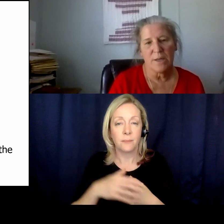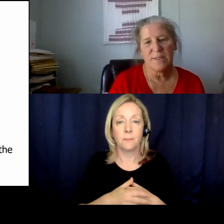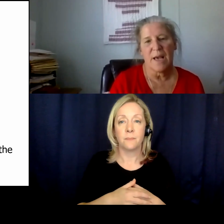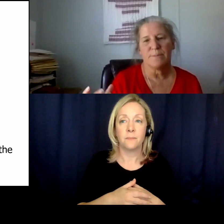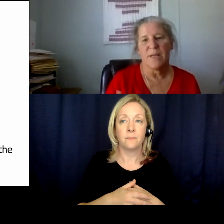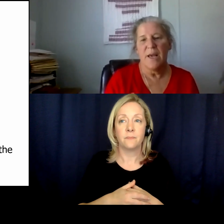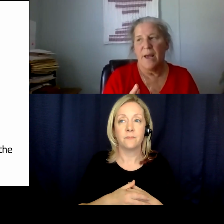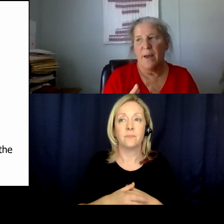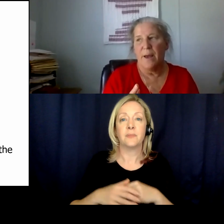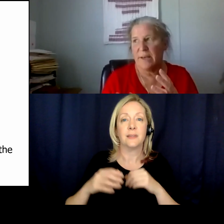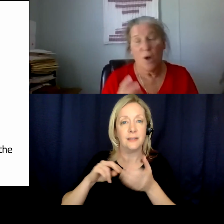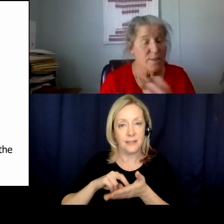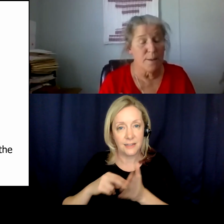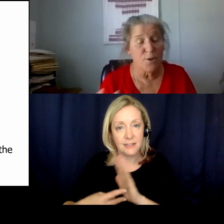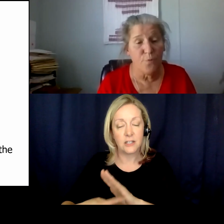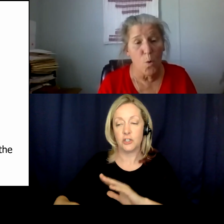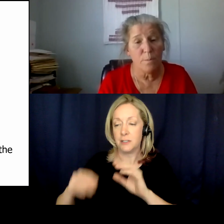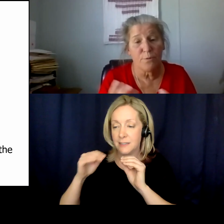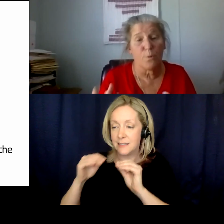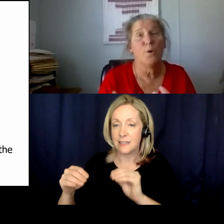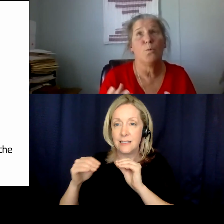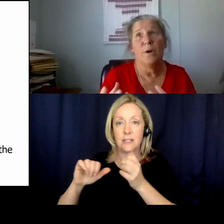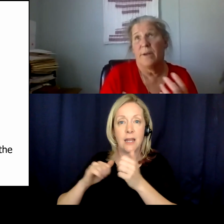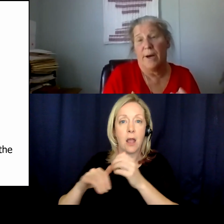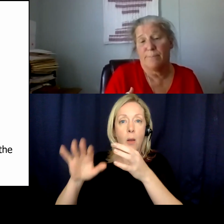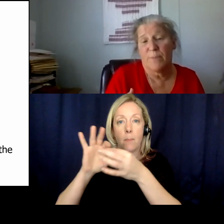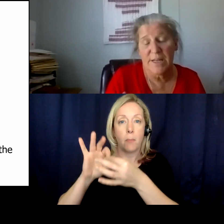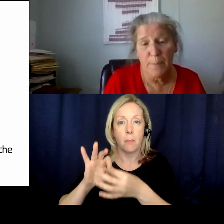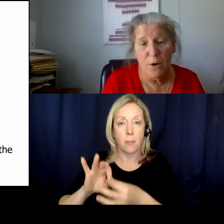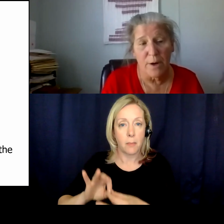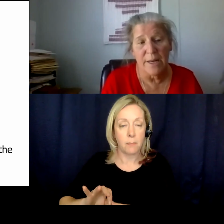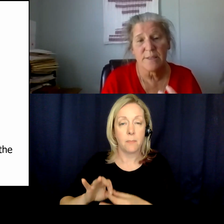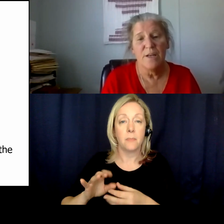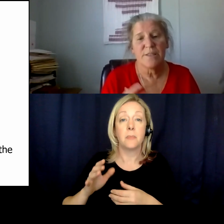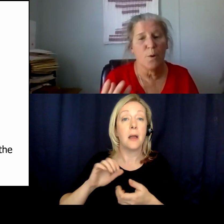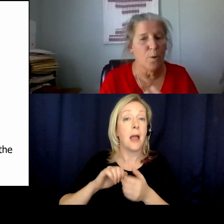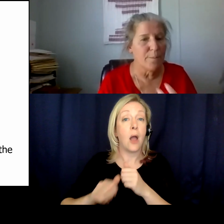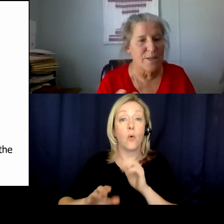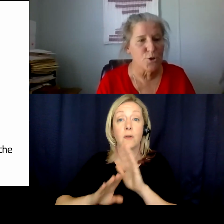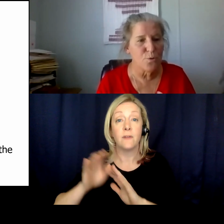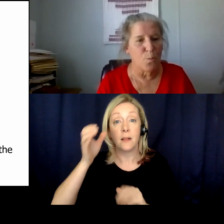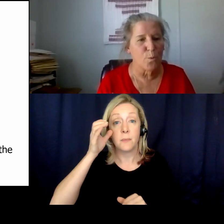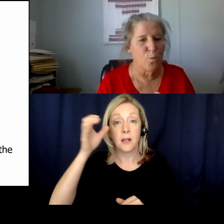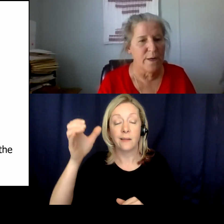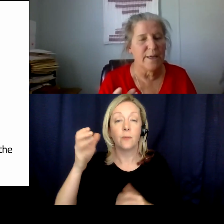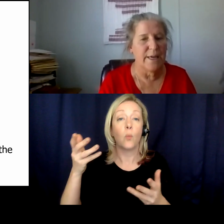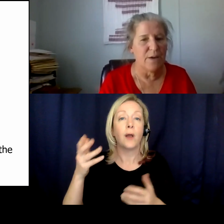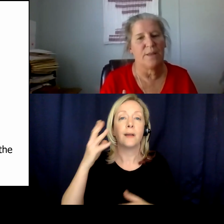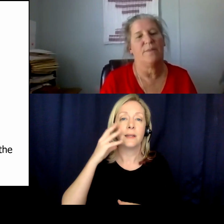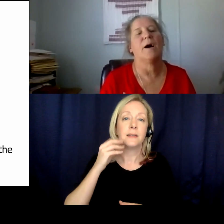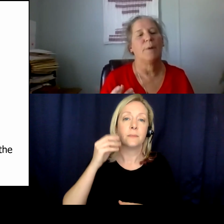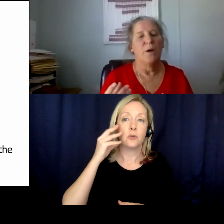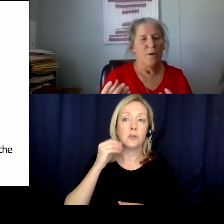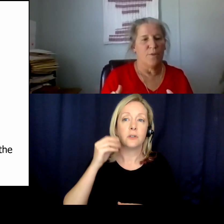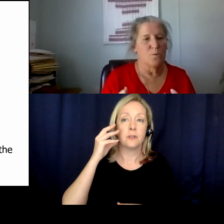those concepts. And concepts are formed through experience. So we want to make sure that we're really